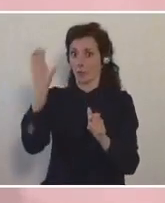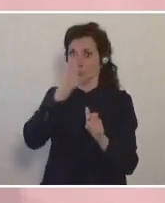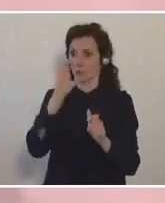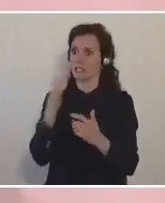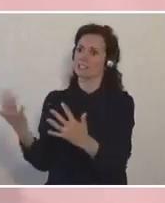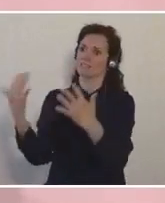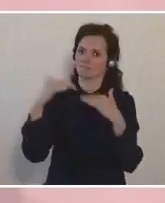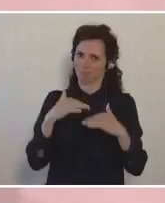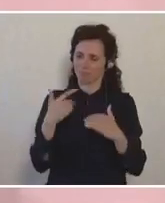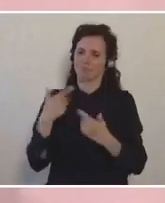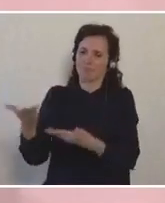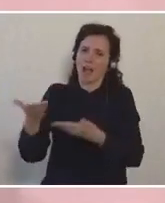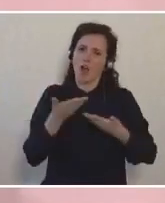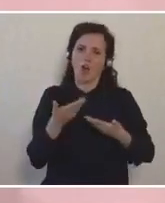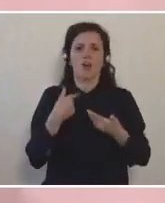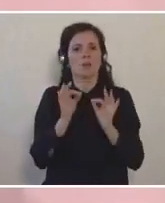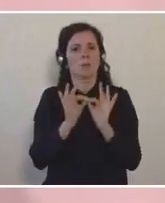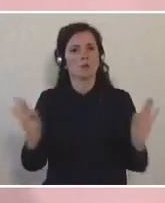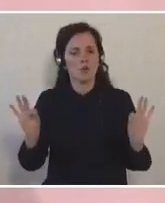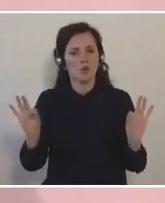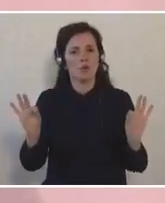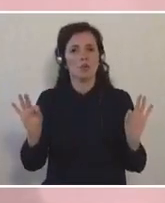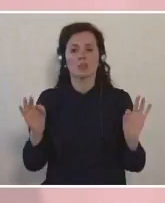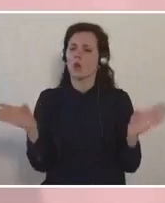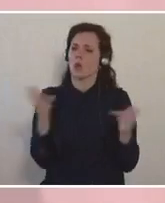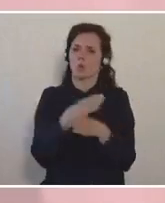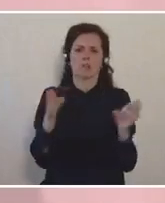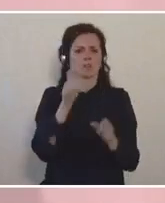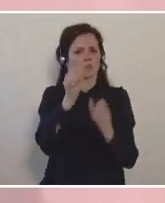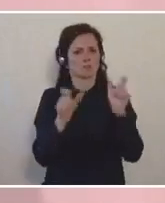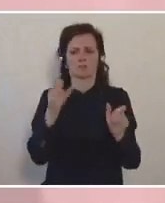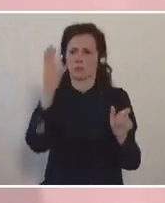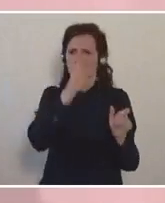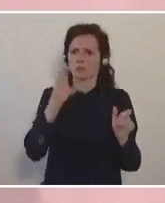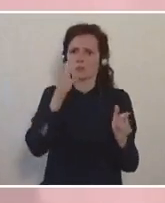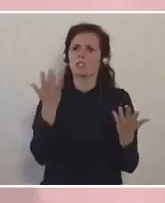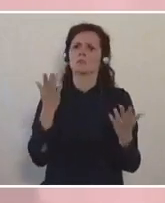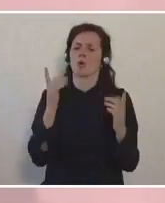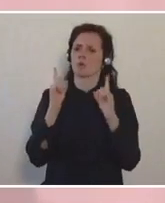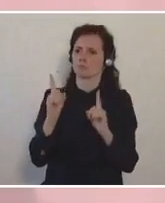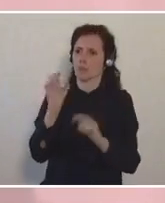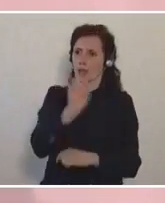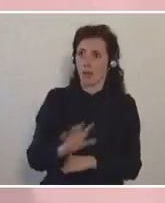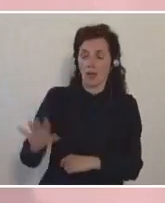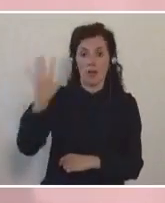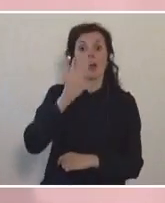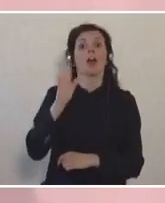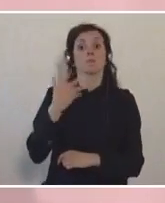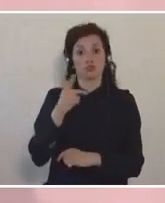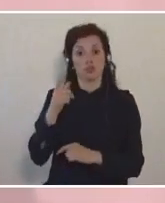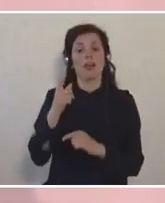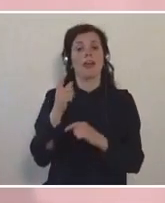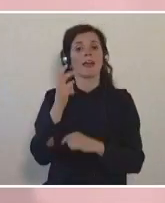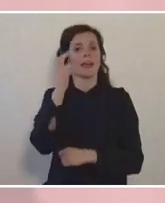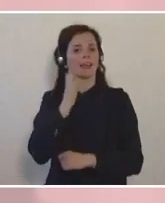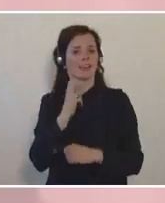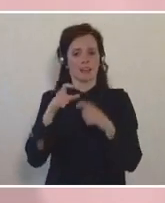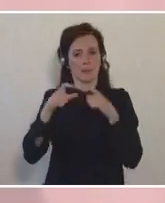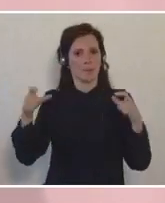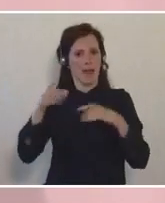I want to send. There is going to be a green pass at European level. Italy will have its own green pass before. And we